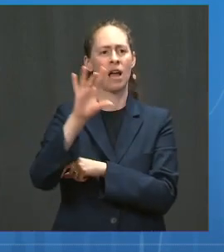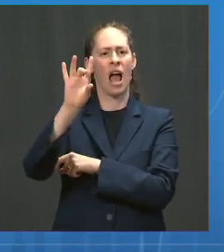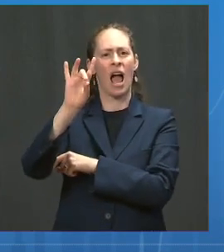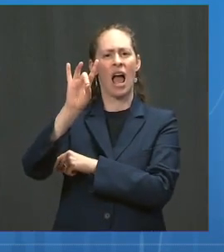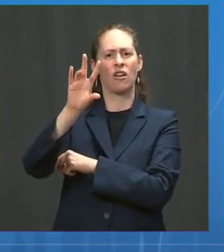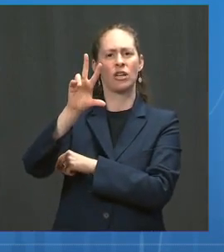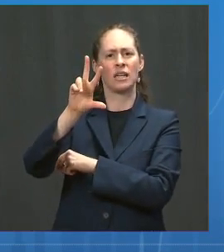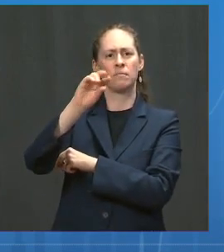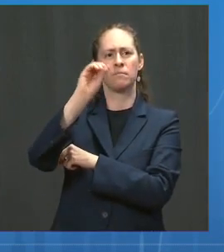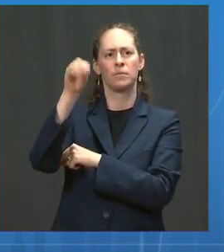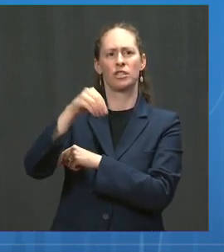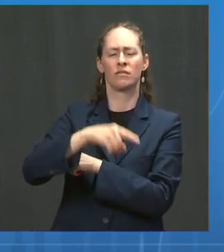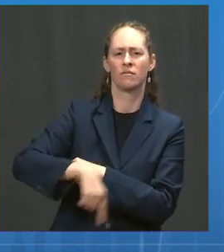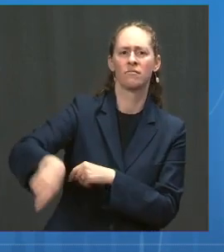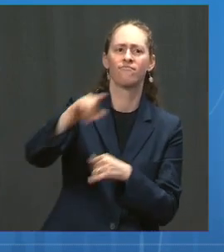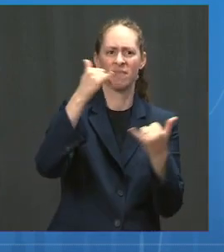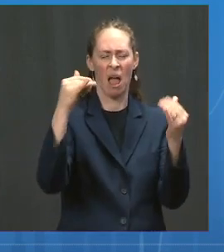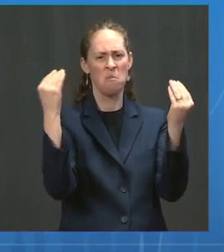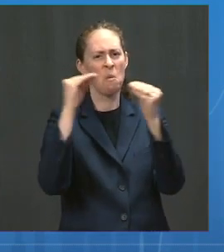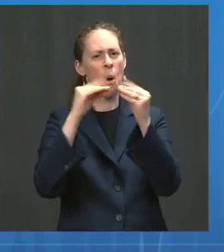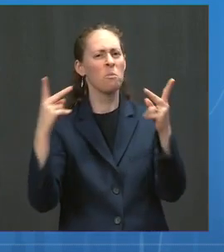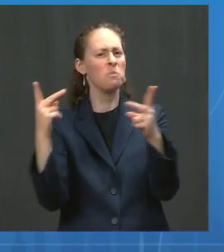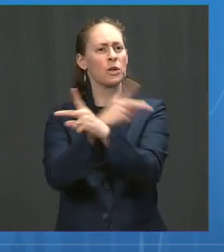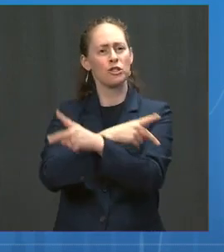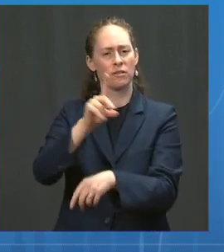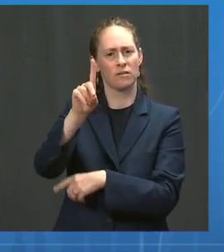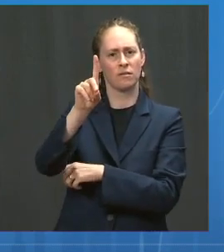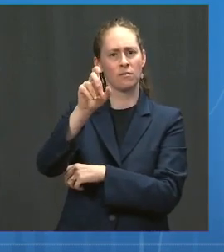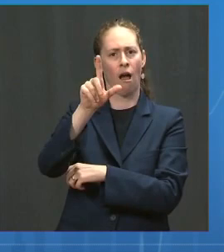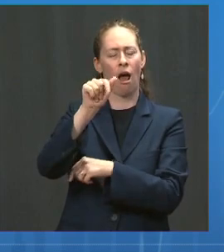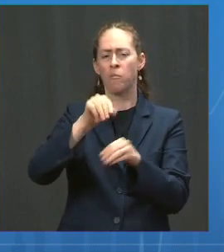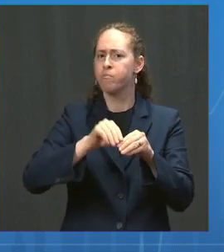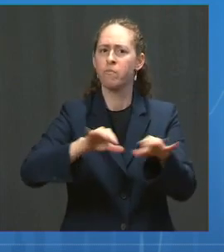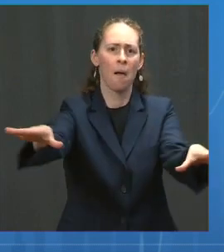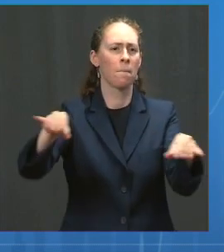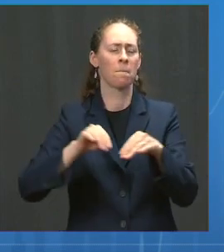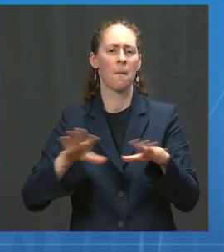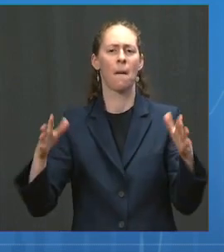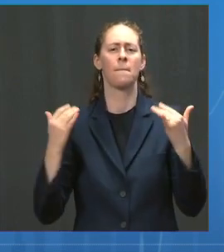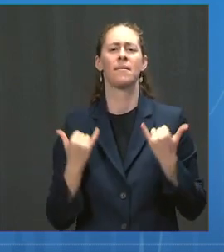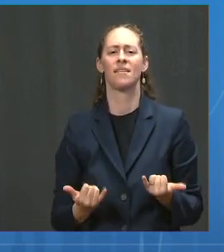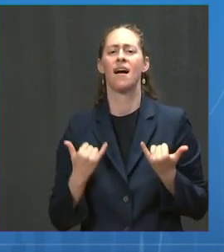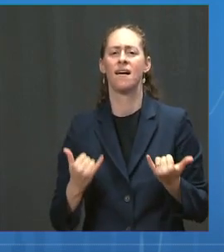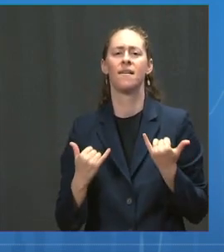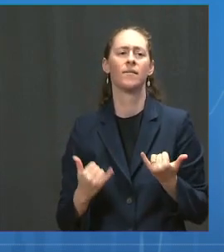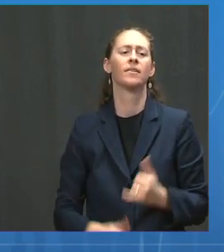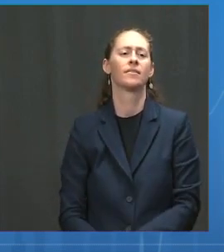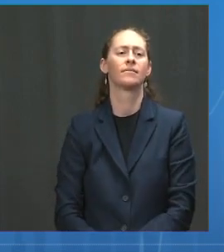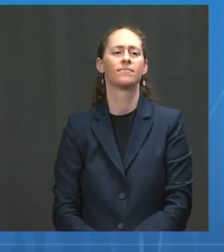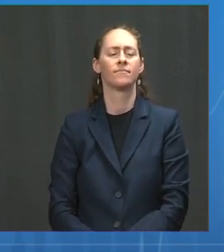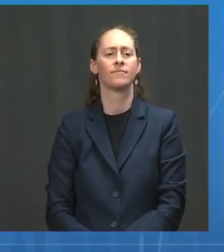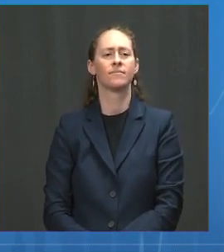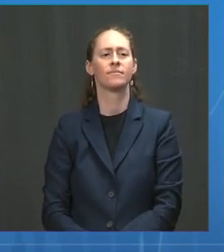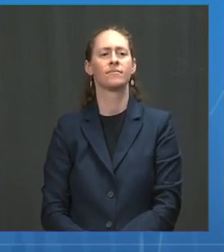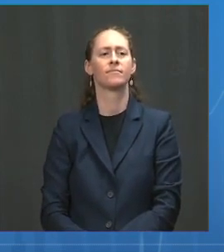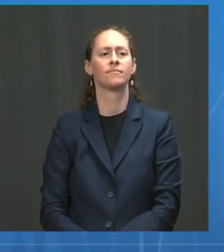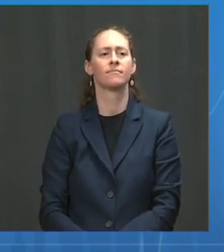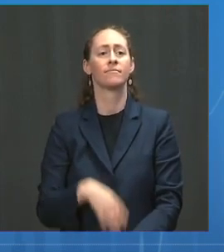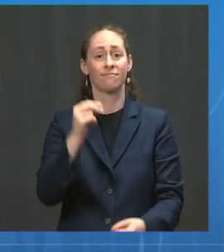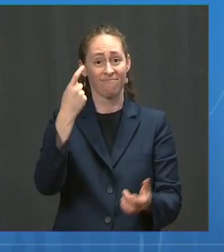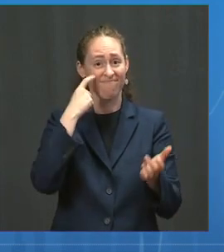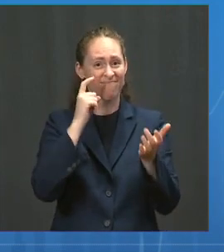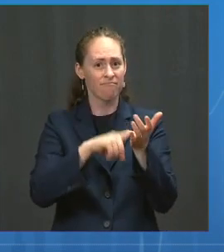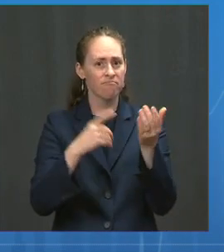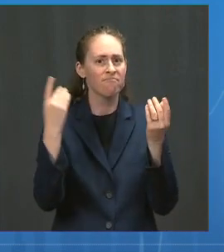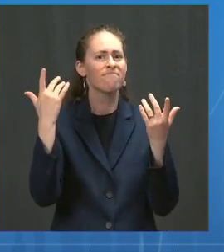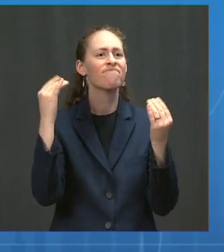variant continuing to be the predominant circulating virus. Across the board, we are seeing increases in cases and hospitalizations in